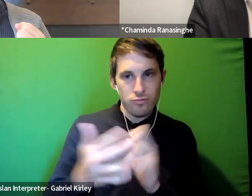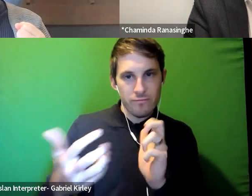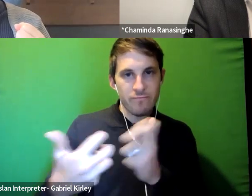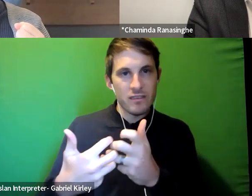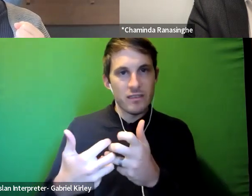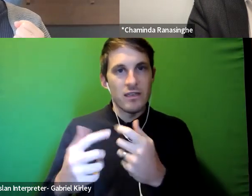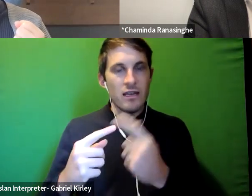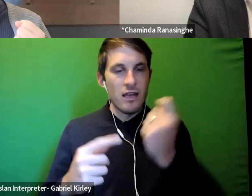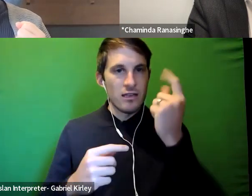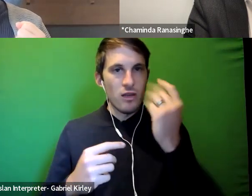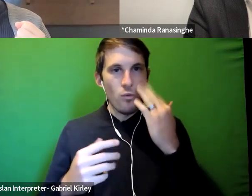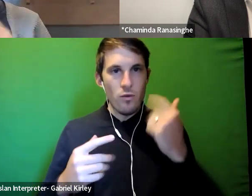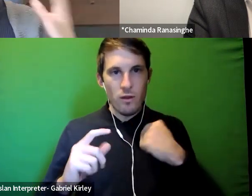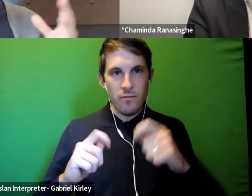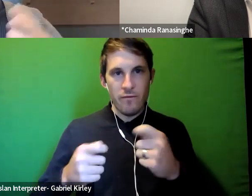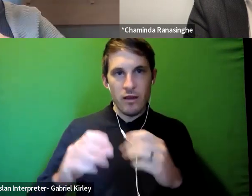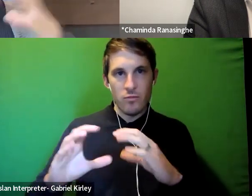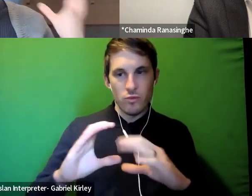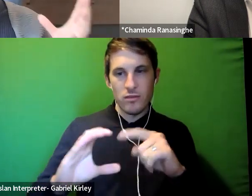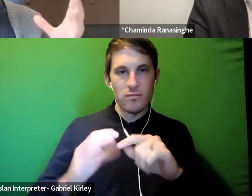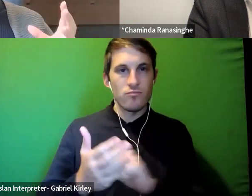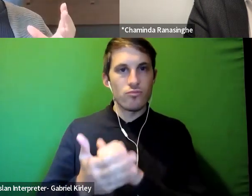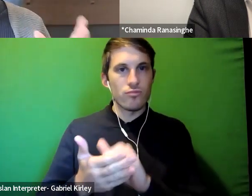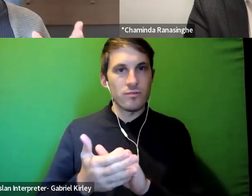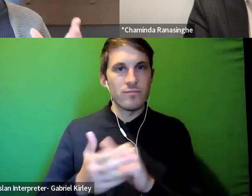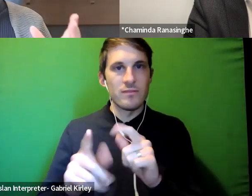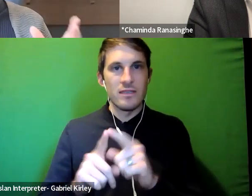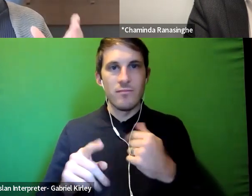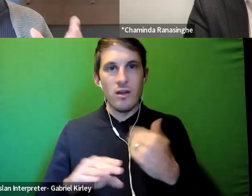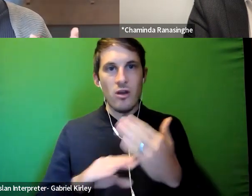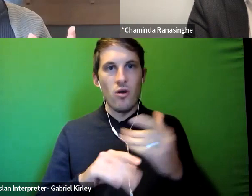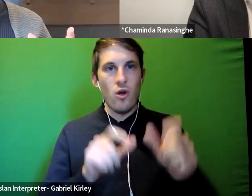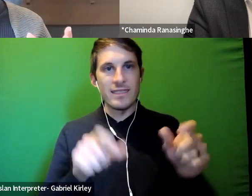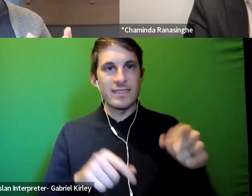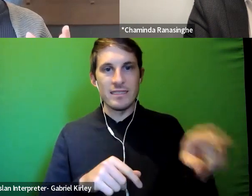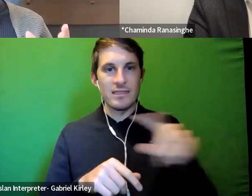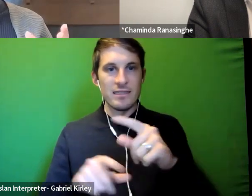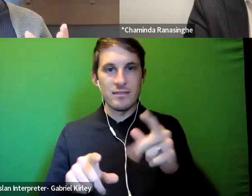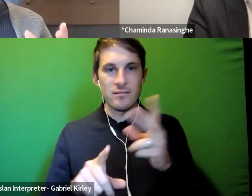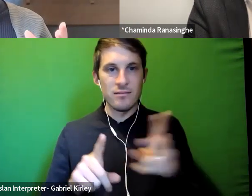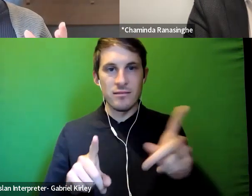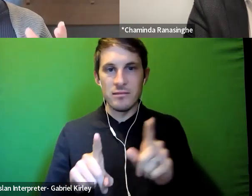we communicate with them. And I think that all of my dear colleagues have been saying this all the way along.